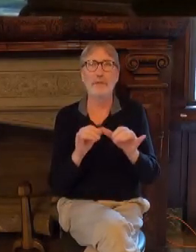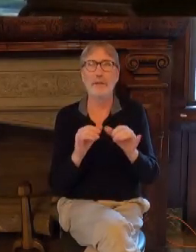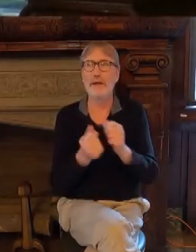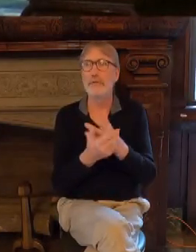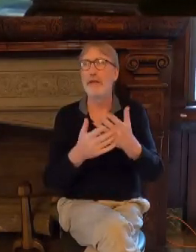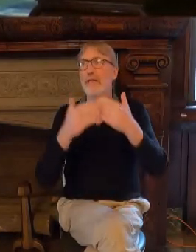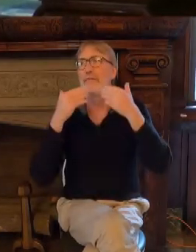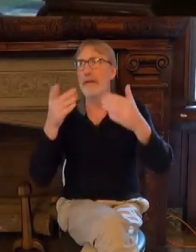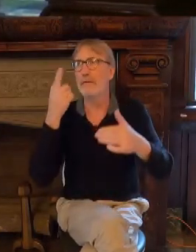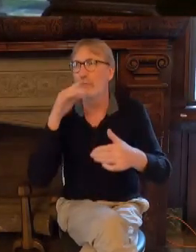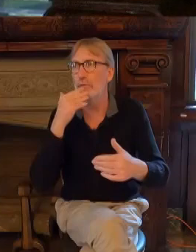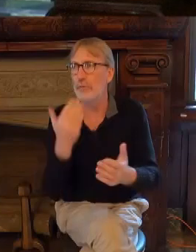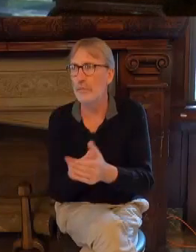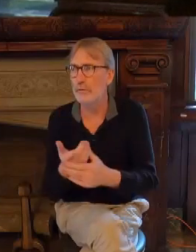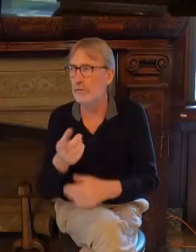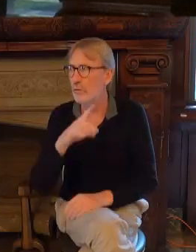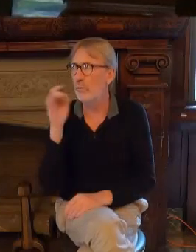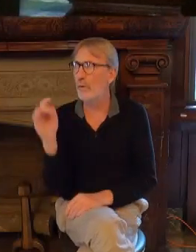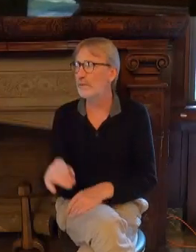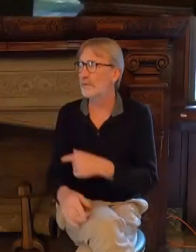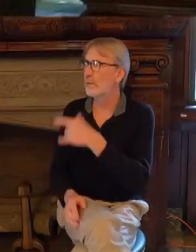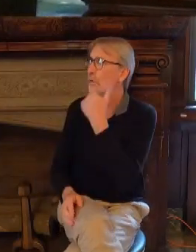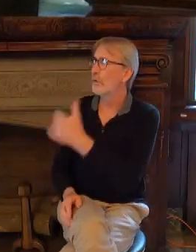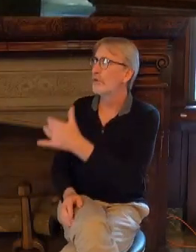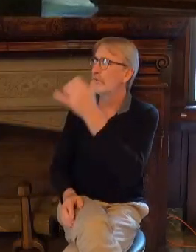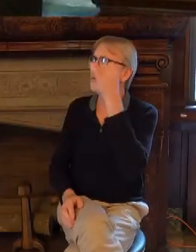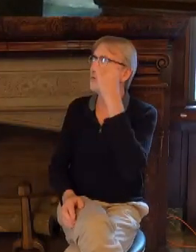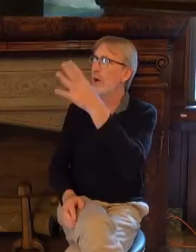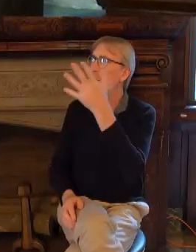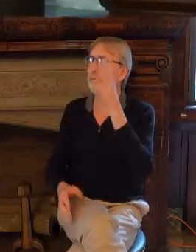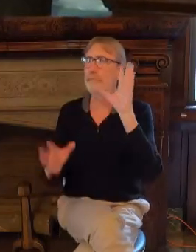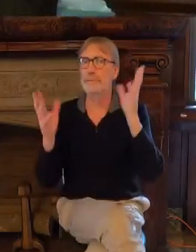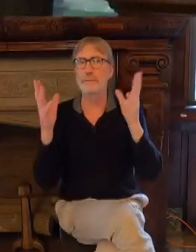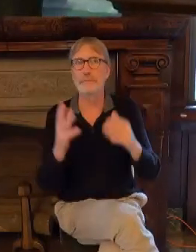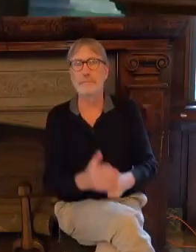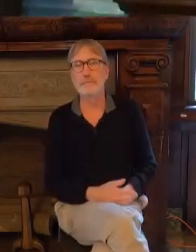thank you for the thoughtful questions. And thank Patty did a great job. Yes. And